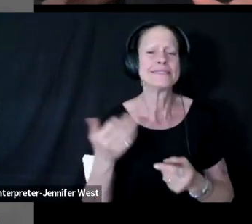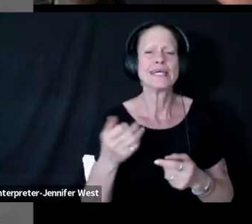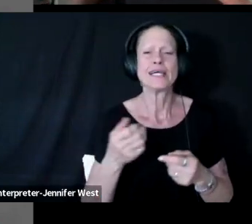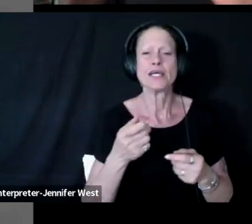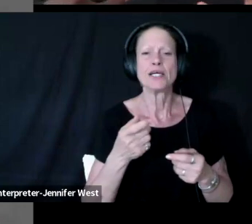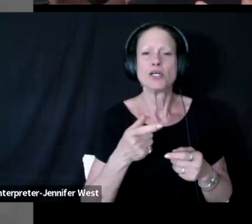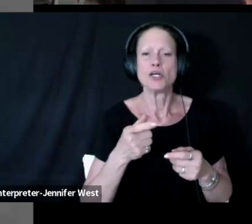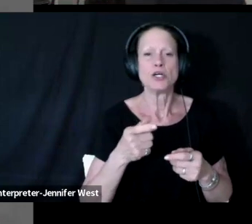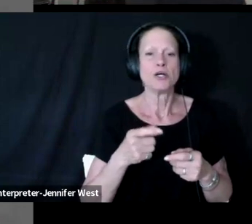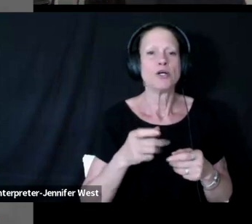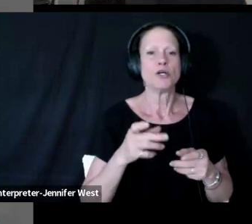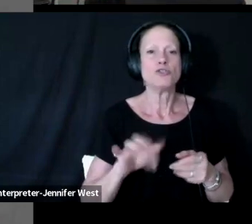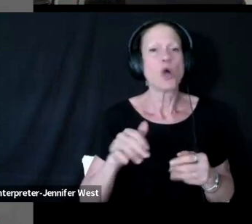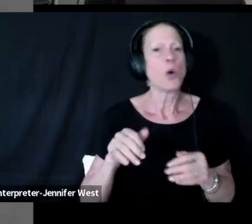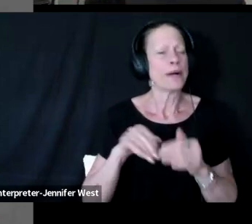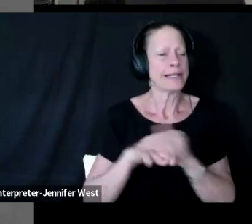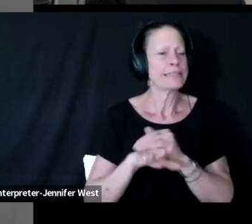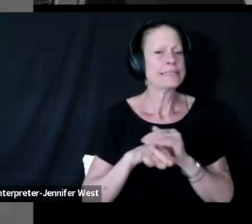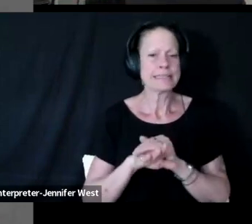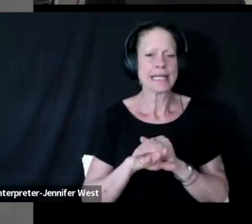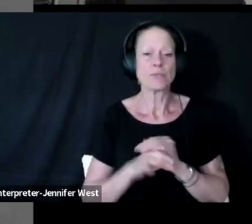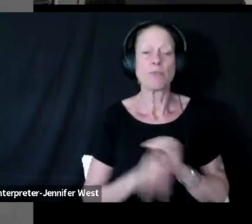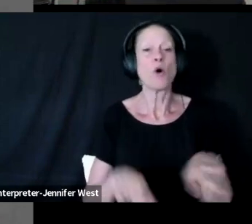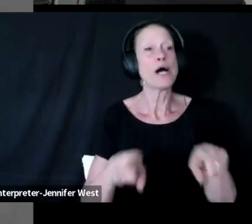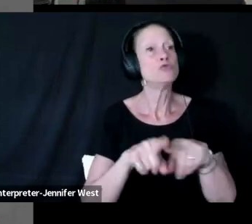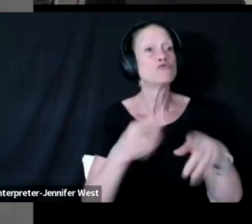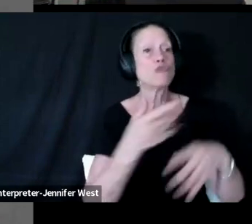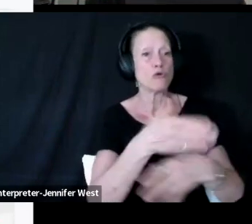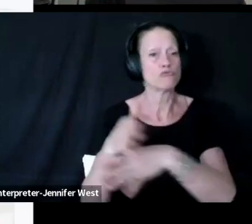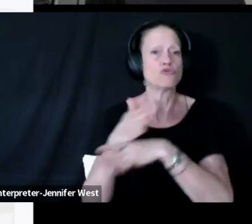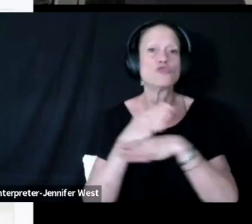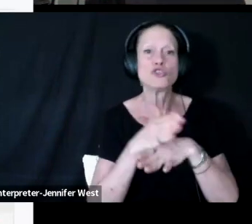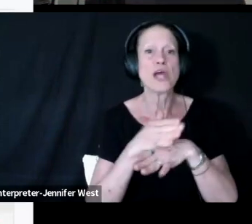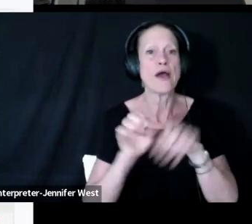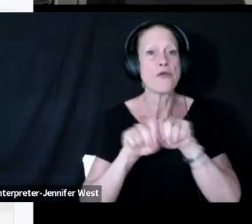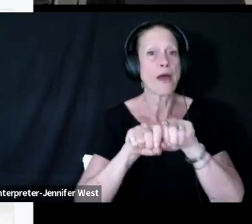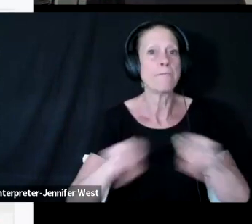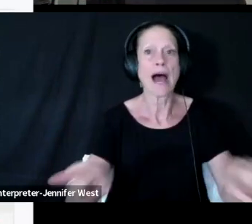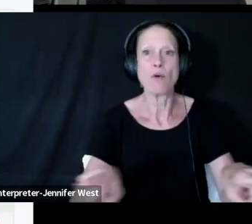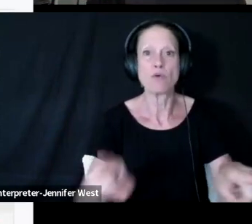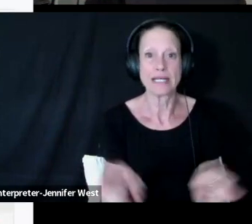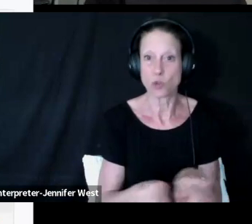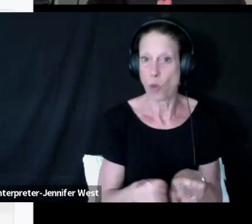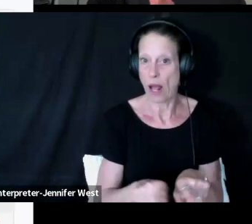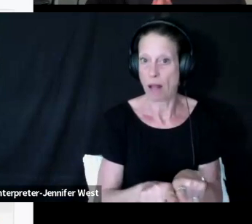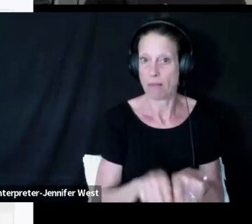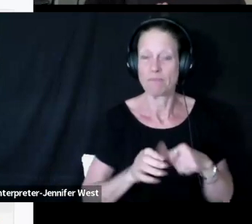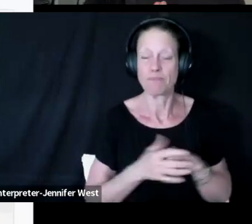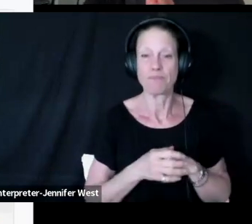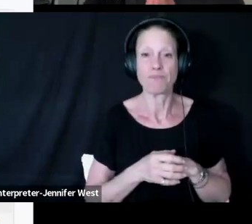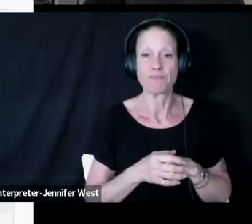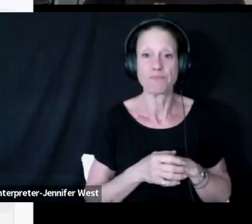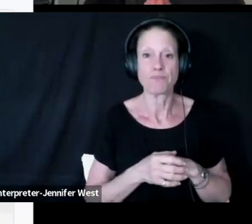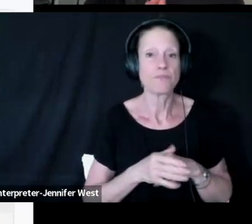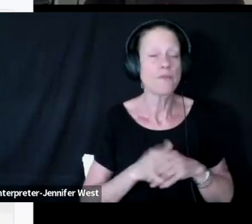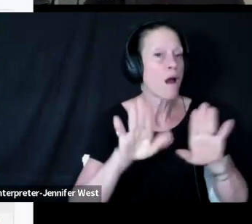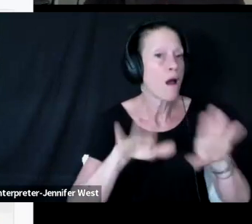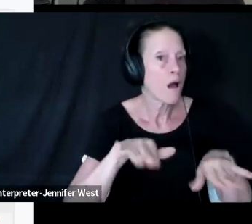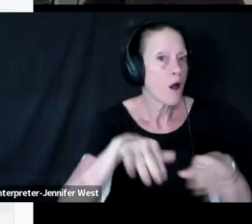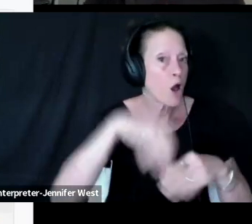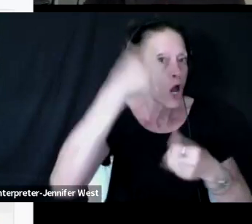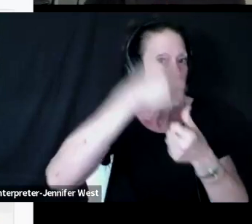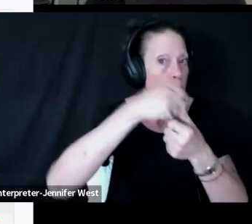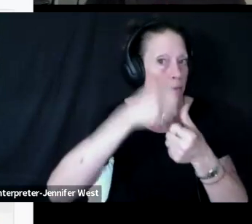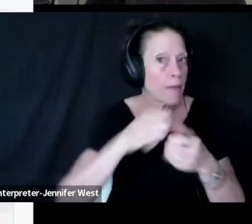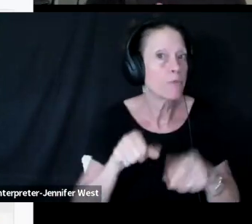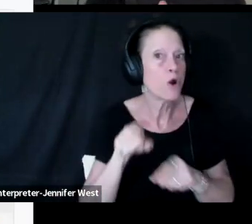the Danny plan accessible, but you can share them out as well. Keep in mind, we are HIPAA